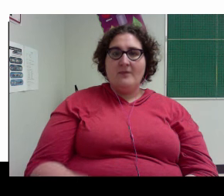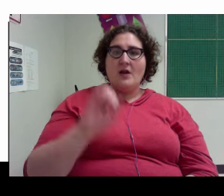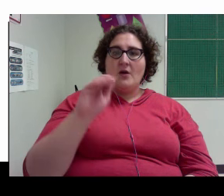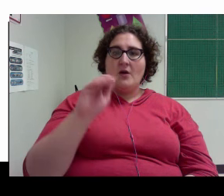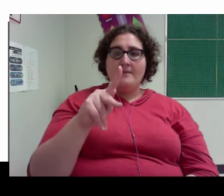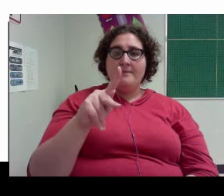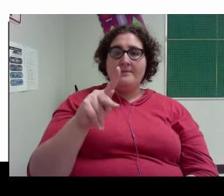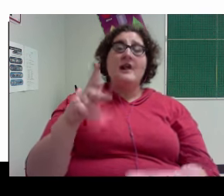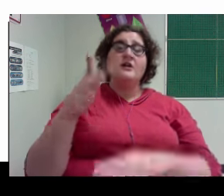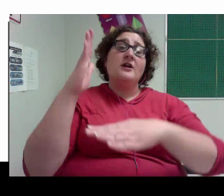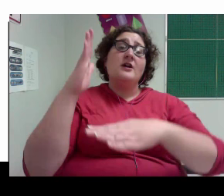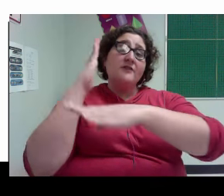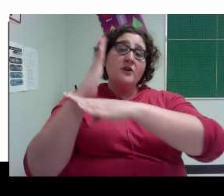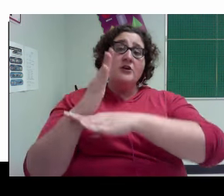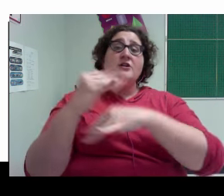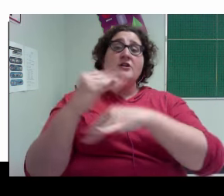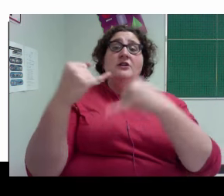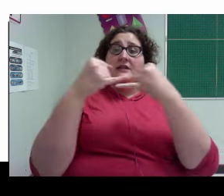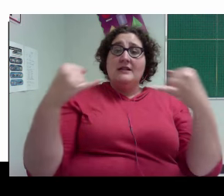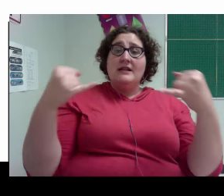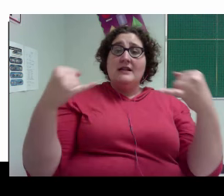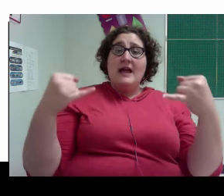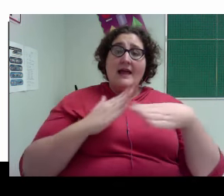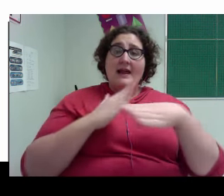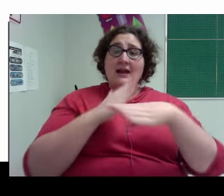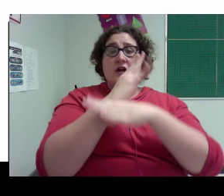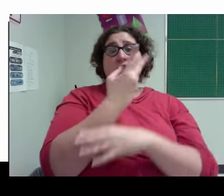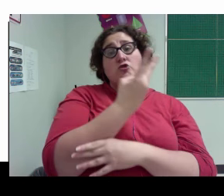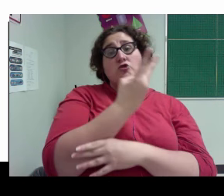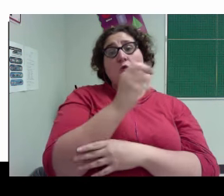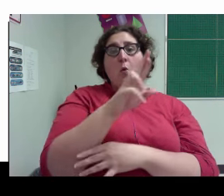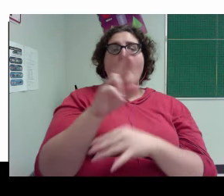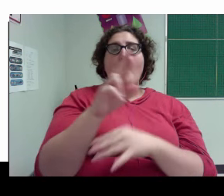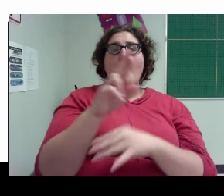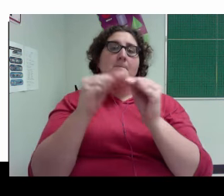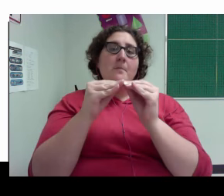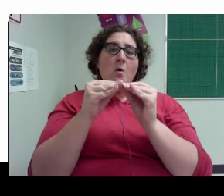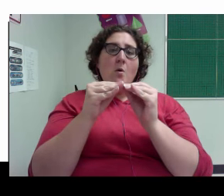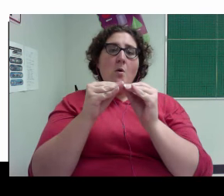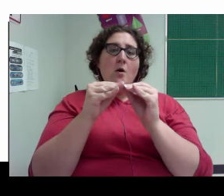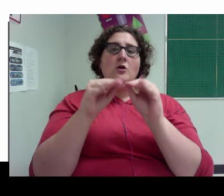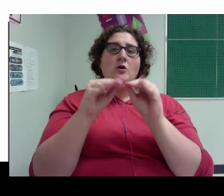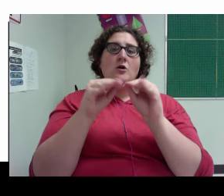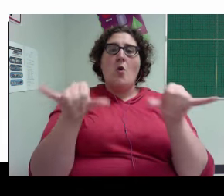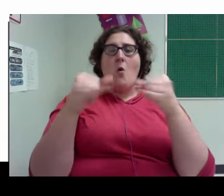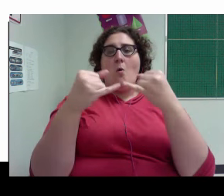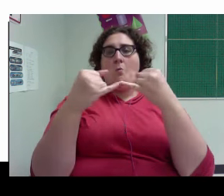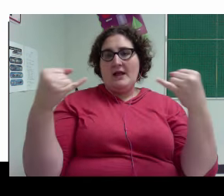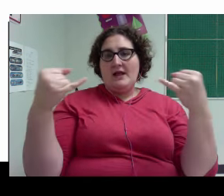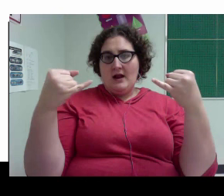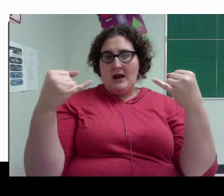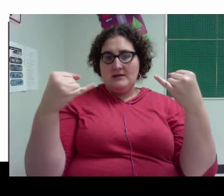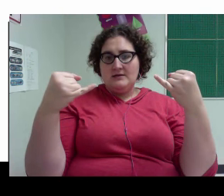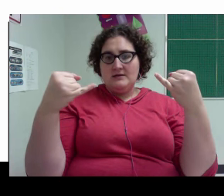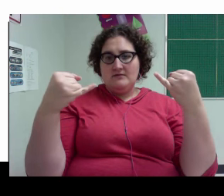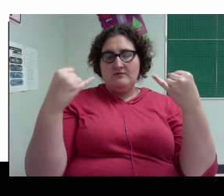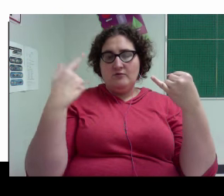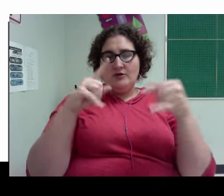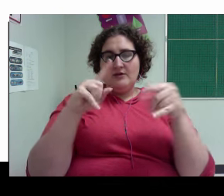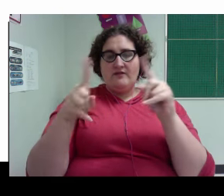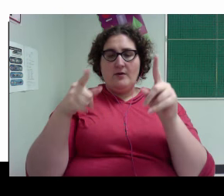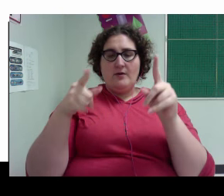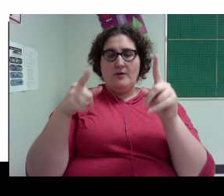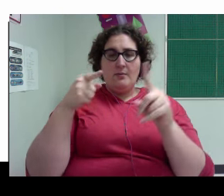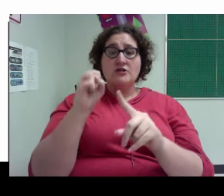Okay, a transversal is a line that intersects two or more coplanar lines at distinct points. So our